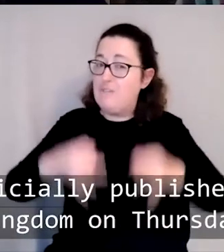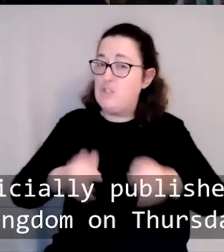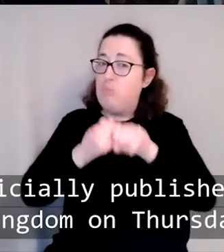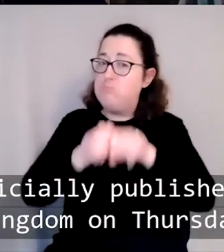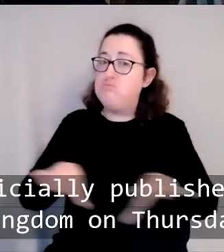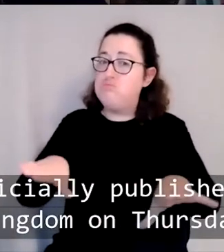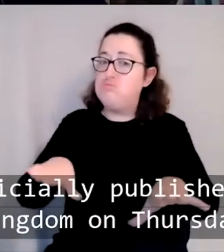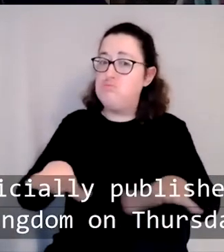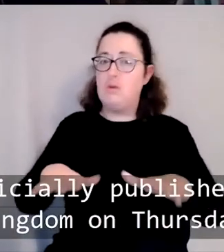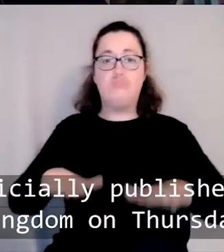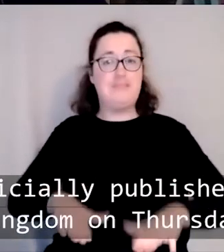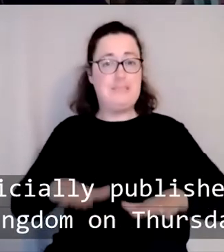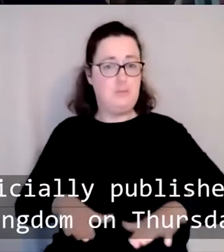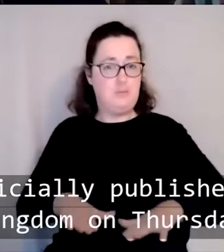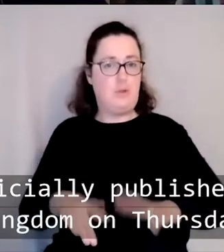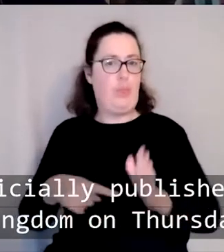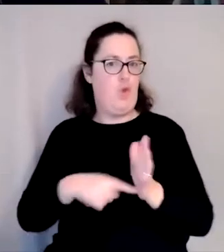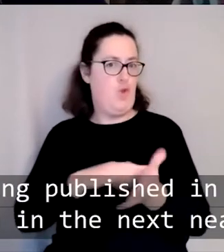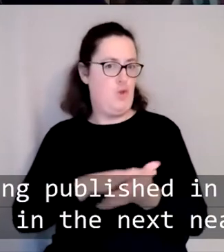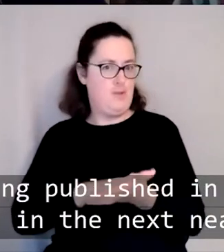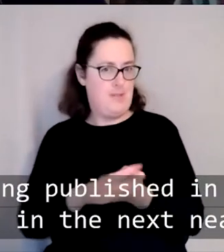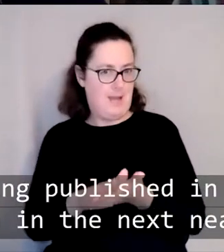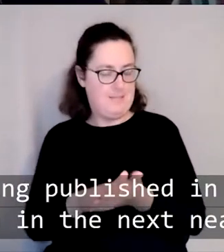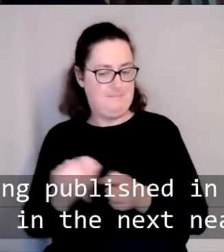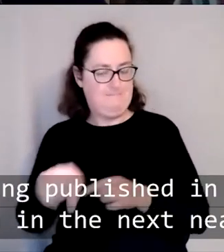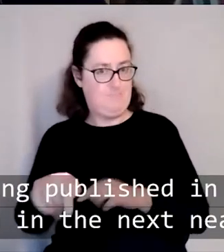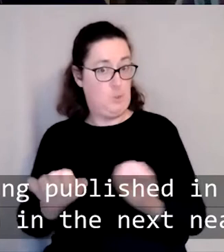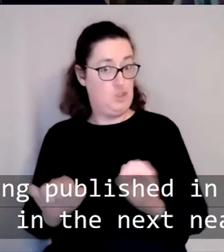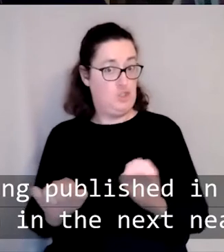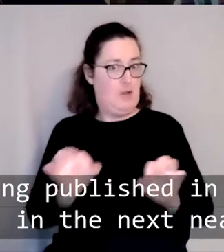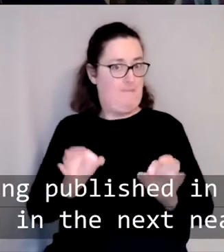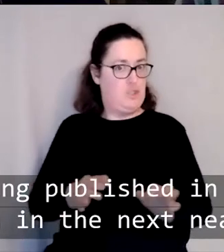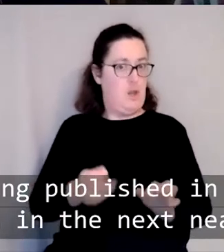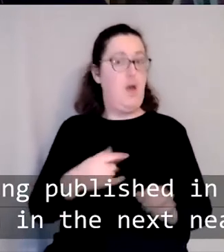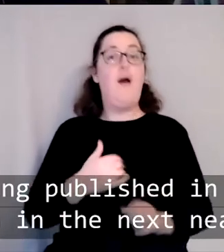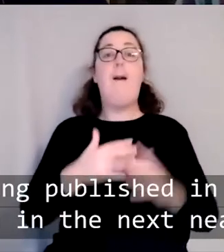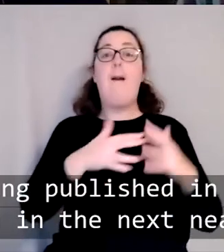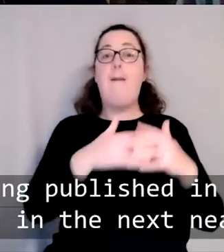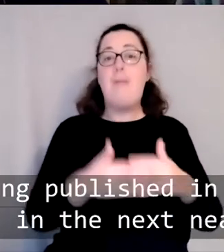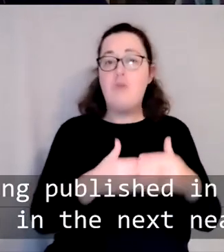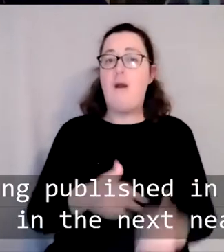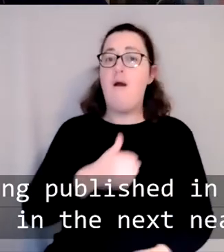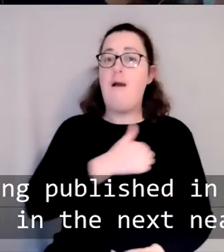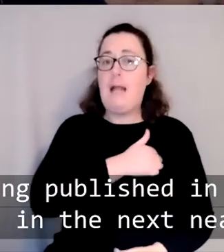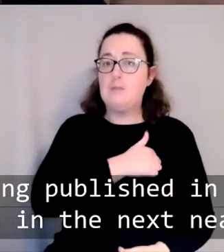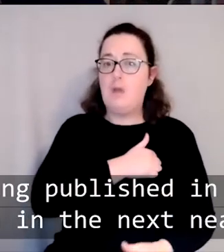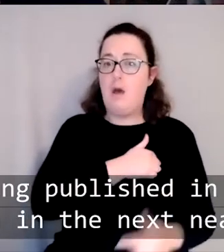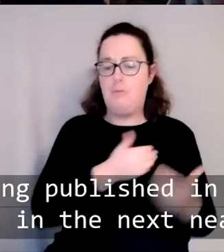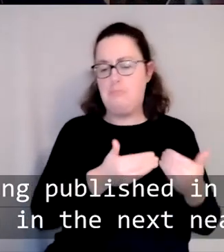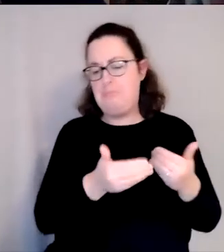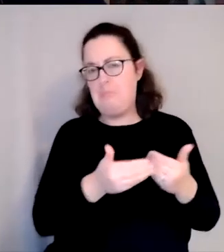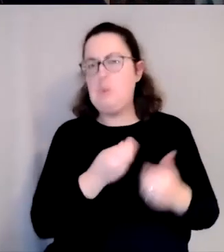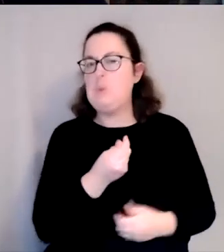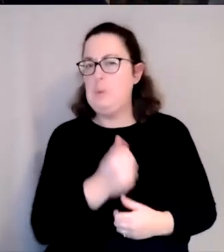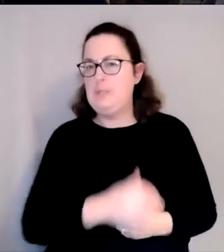Kingdom on Thursday. And it is also being published in America and Canada in the next near